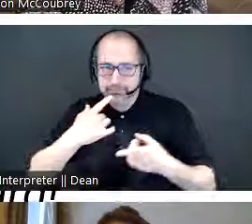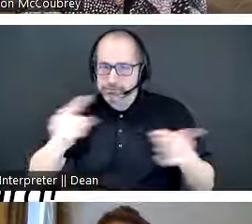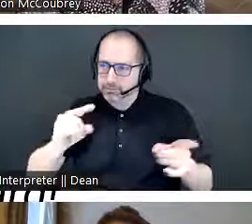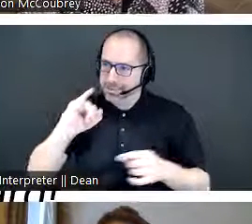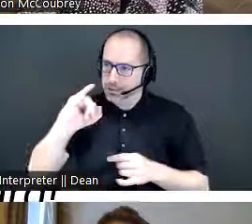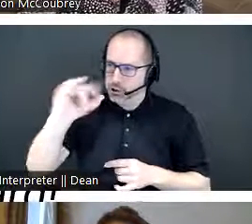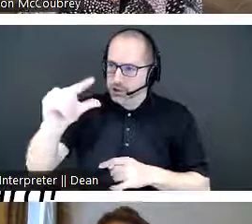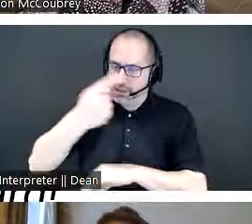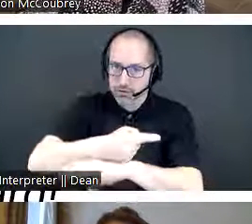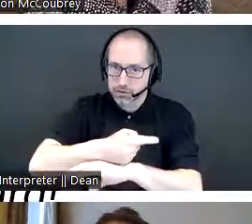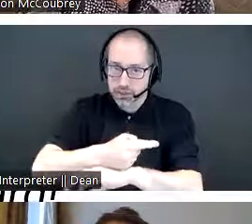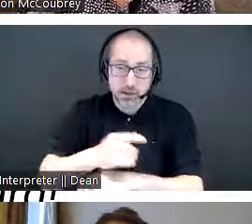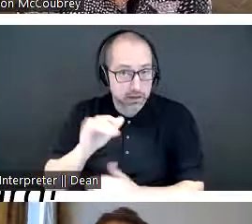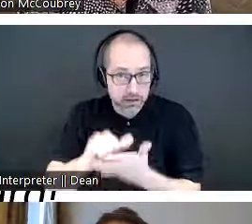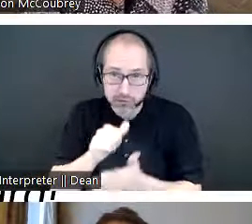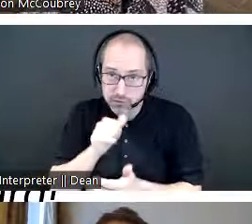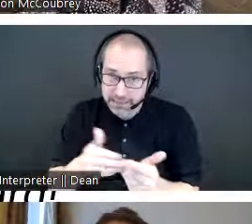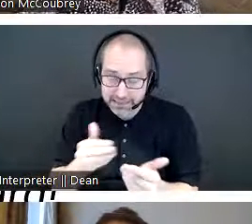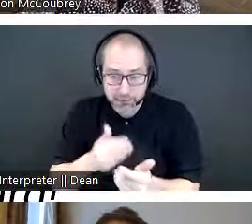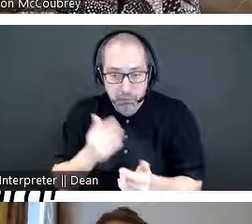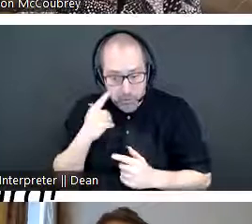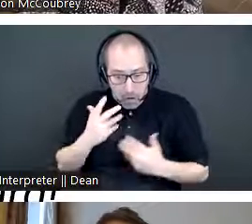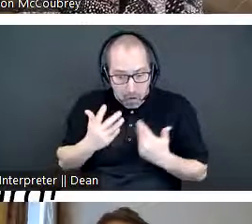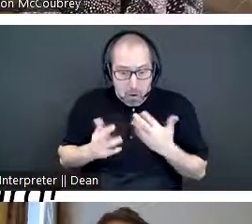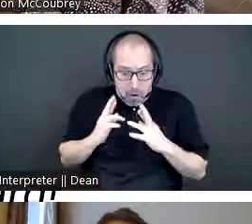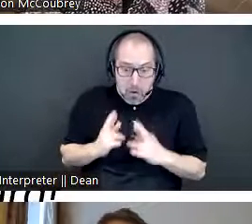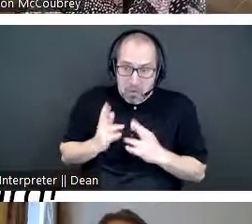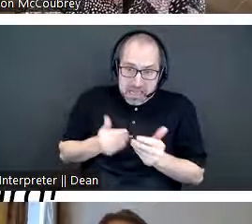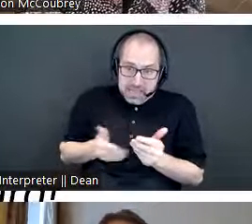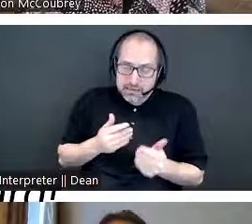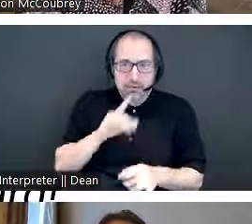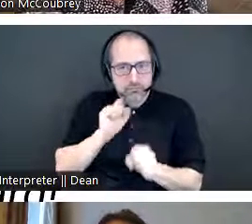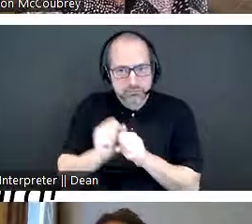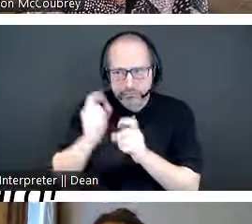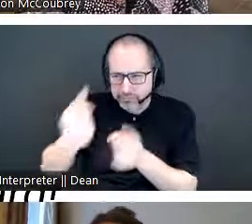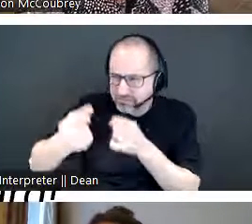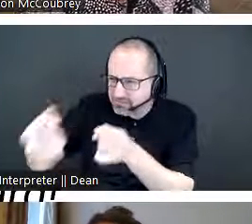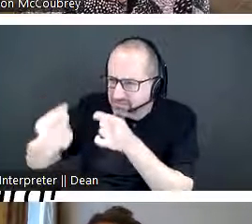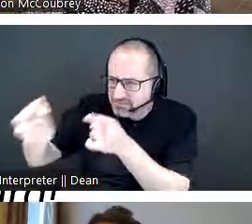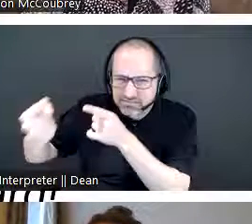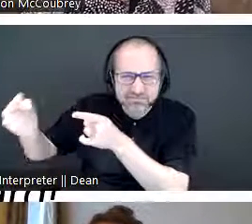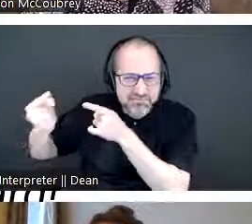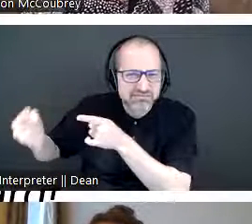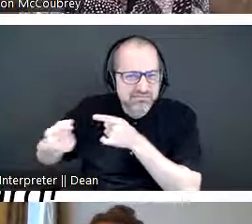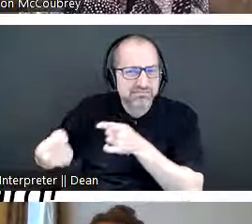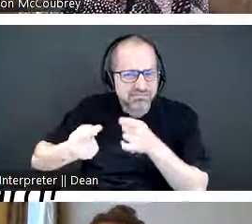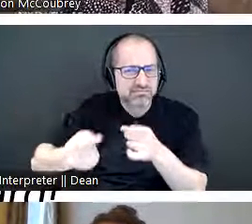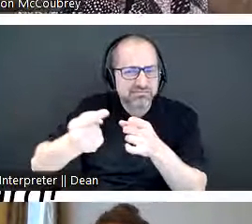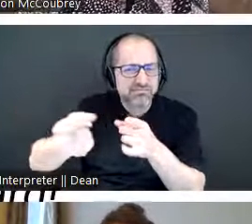as easy as we had hoped. And one of the interesting reasons is that